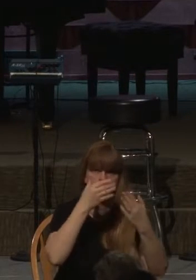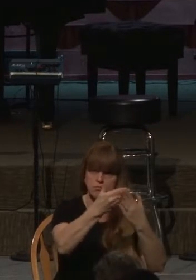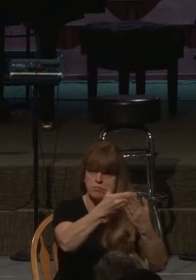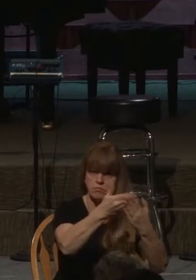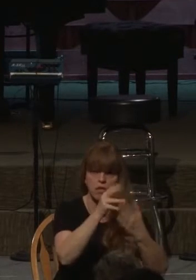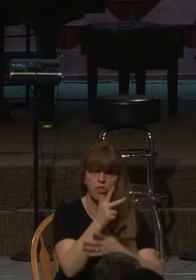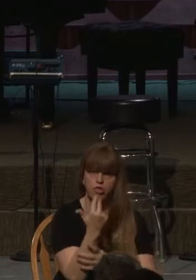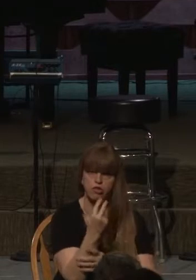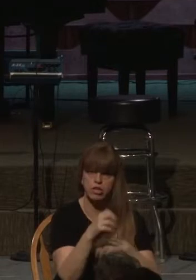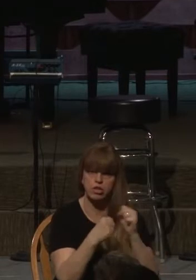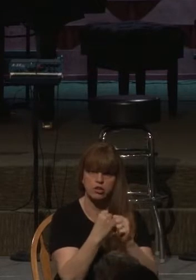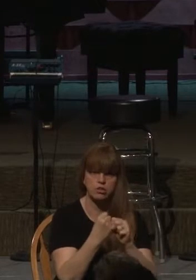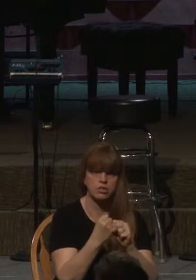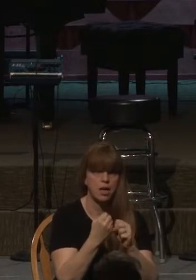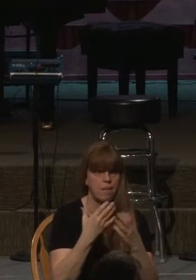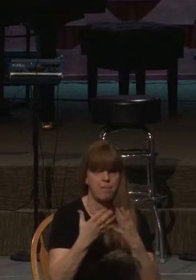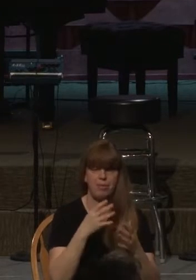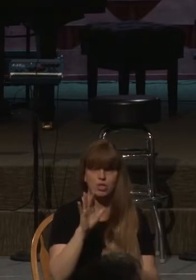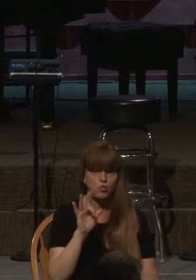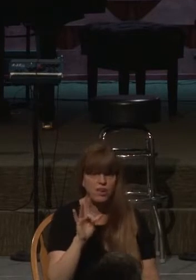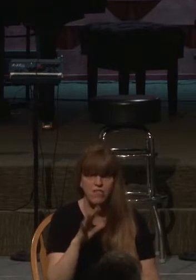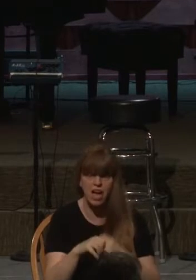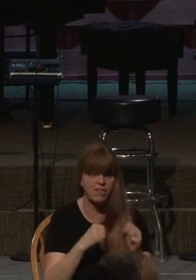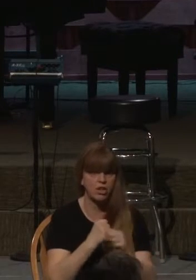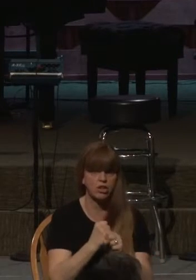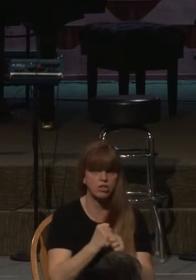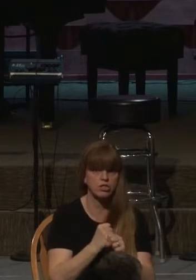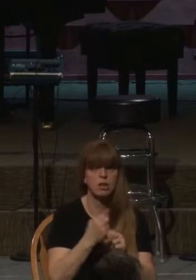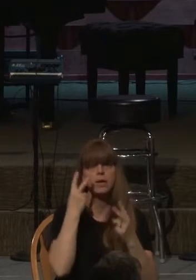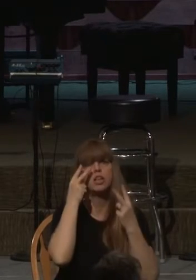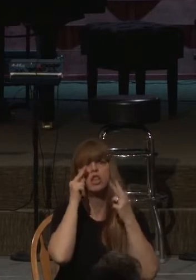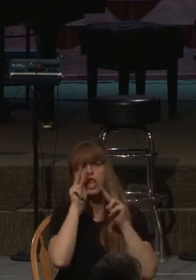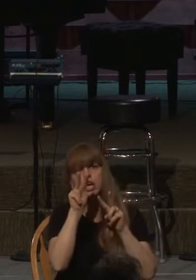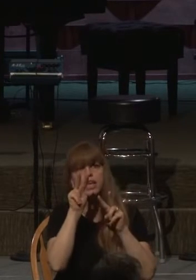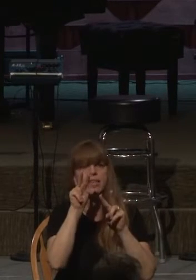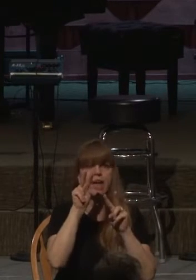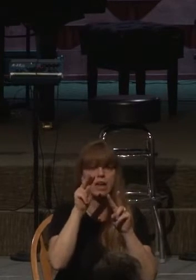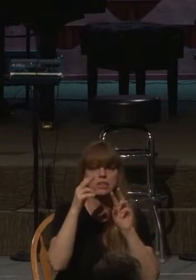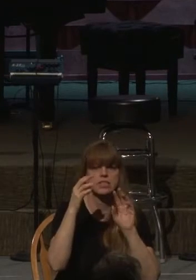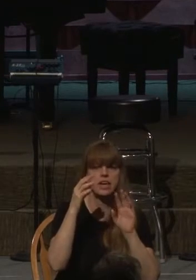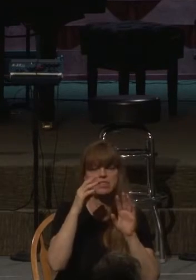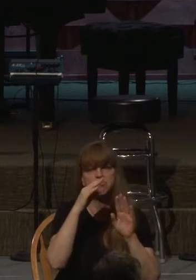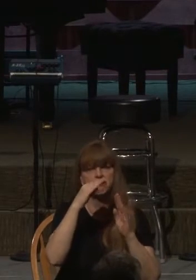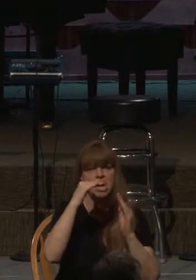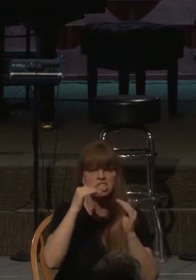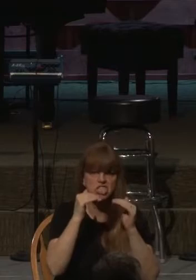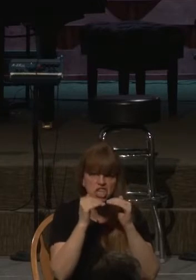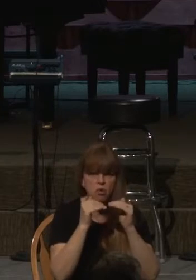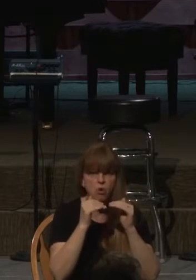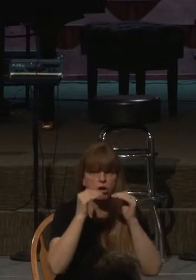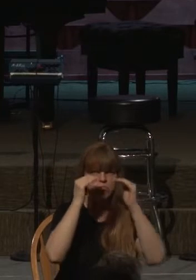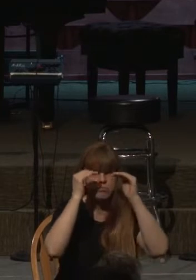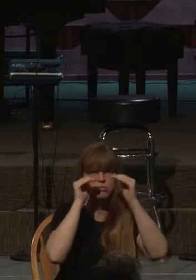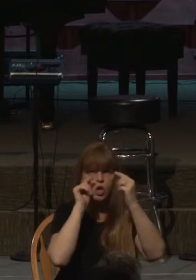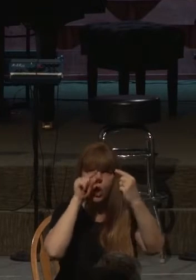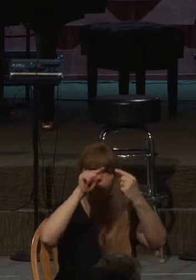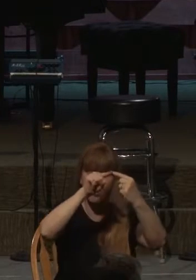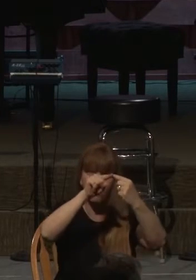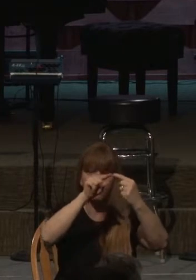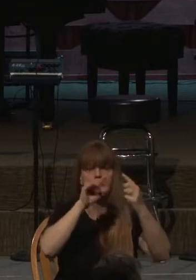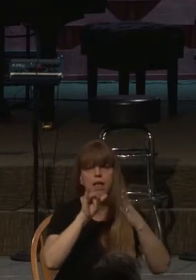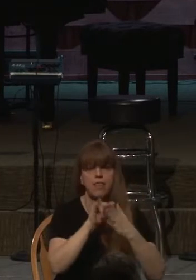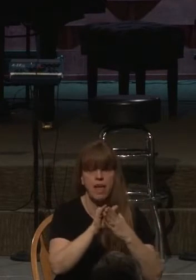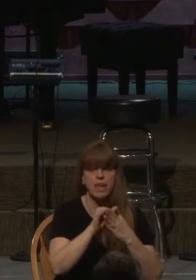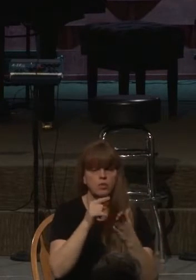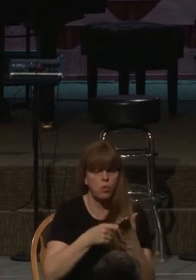make it another 25 years. I don't know, but just kind of looking at that as a general benchmark, this is